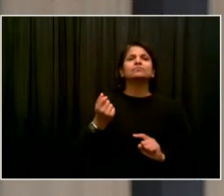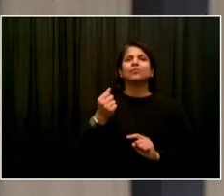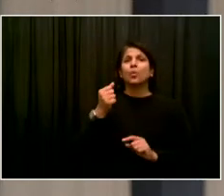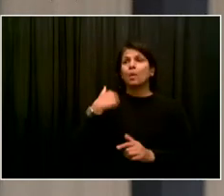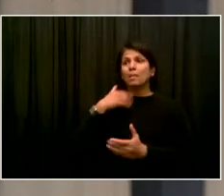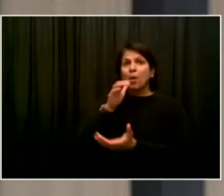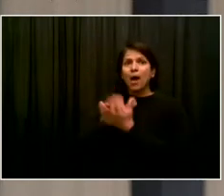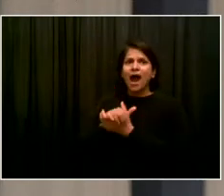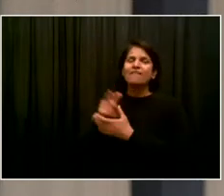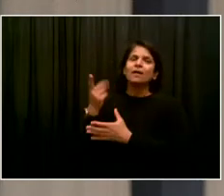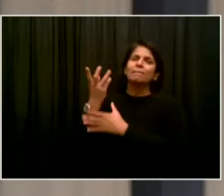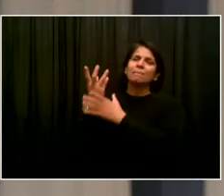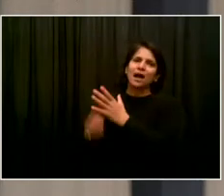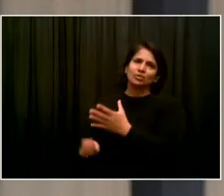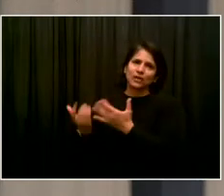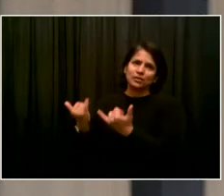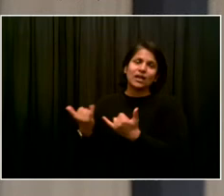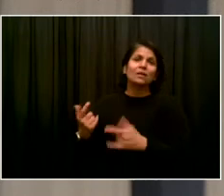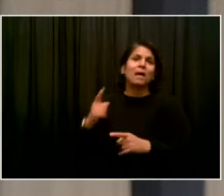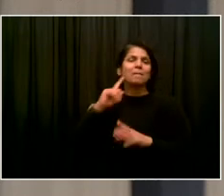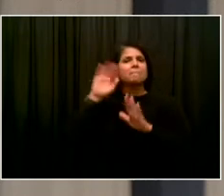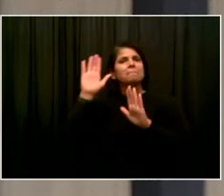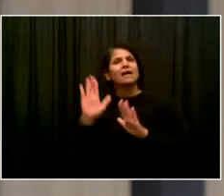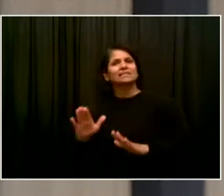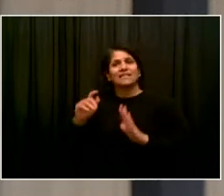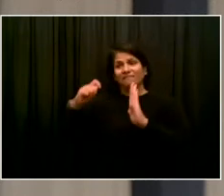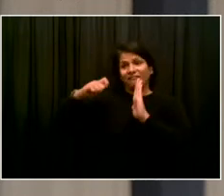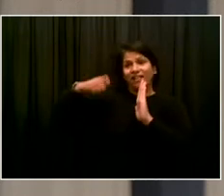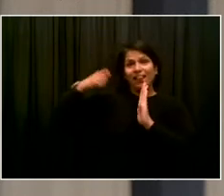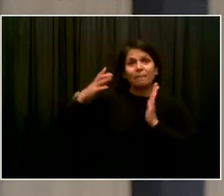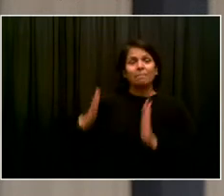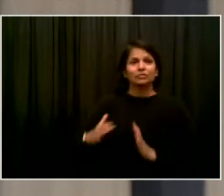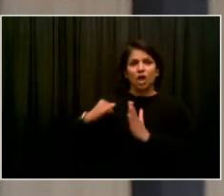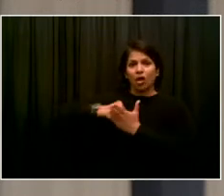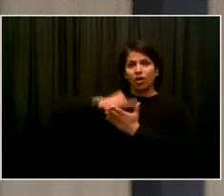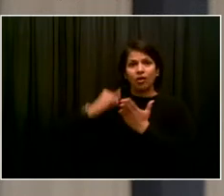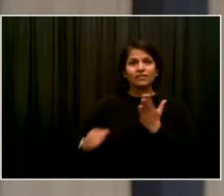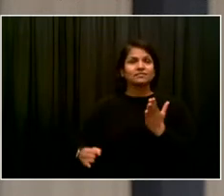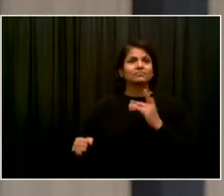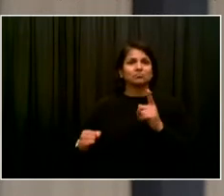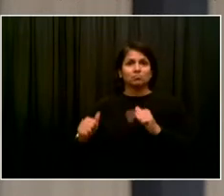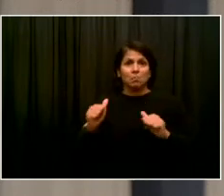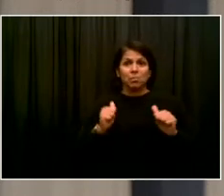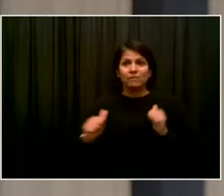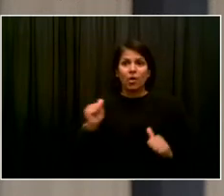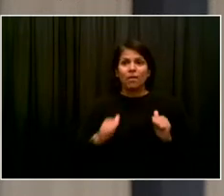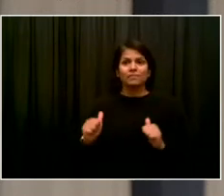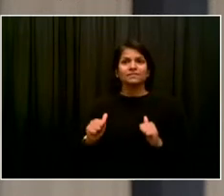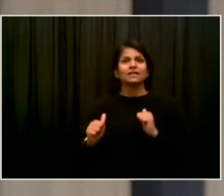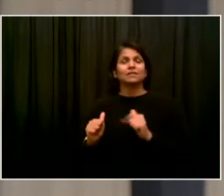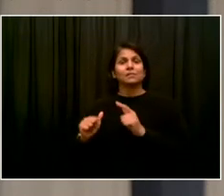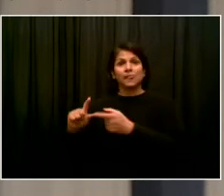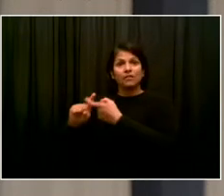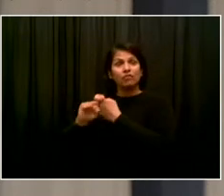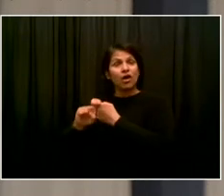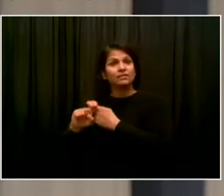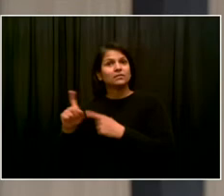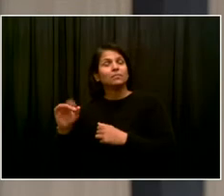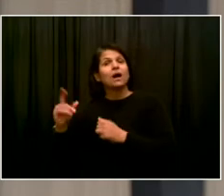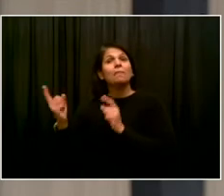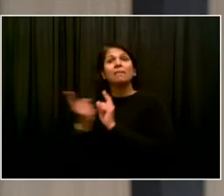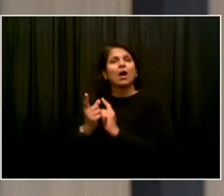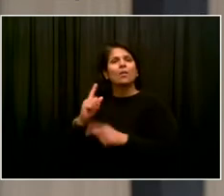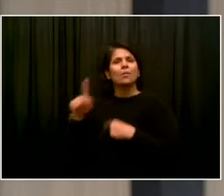painter, performance artist and friend. We met when we were both living in the East Village back in the 80s, you know, doing performance